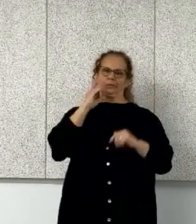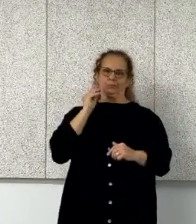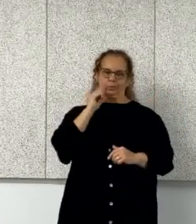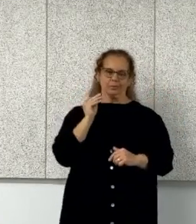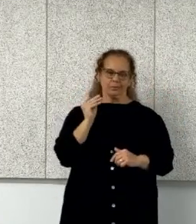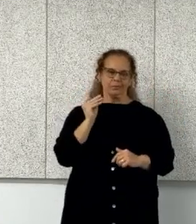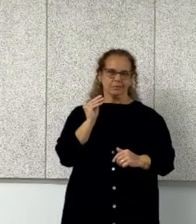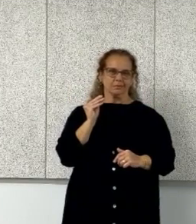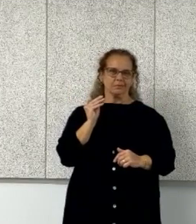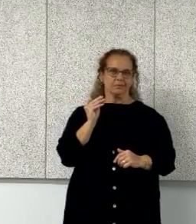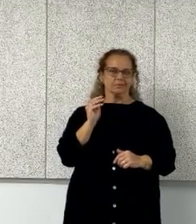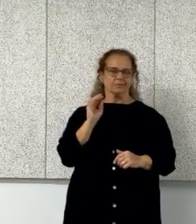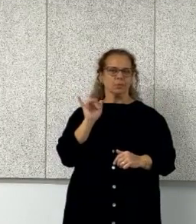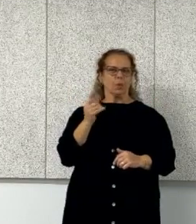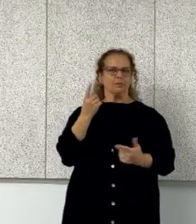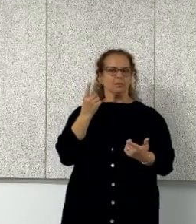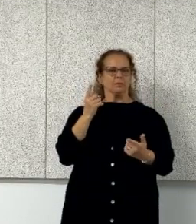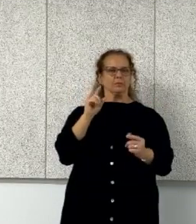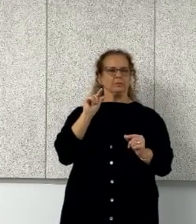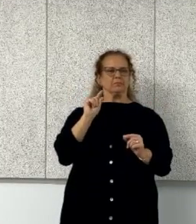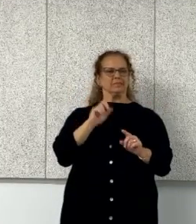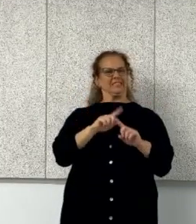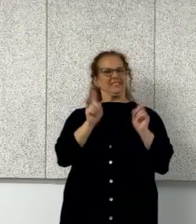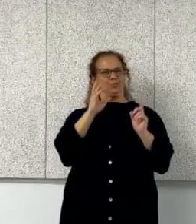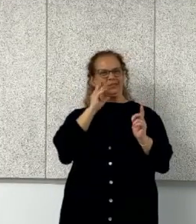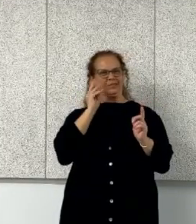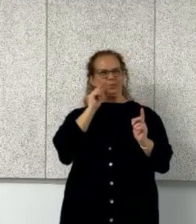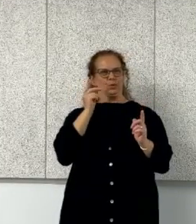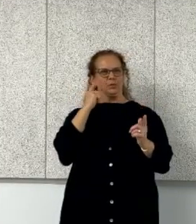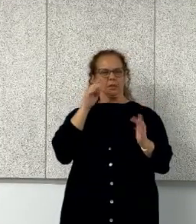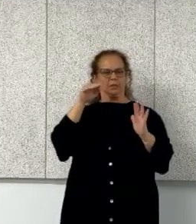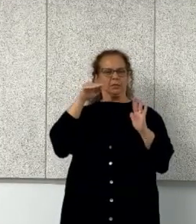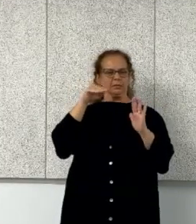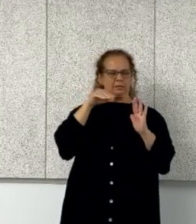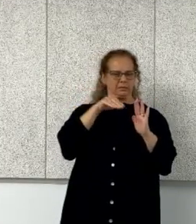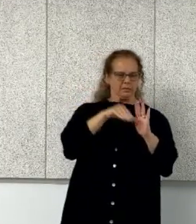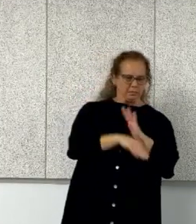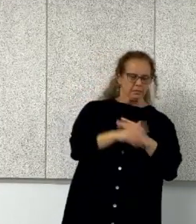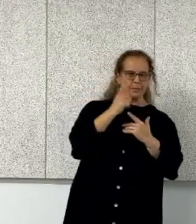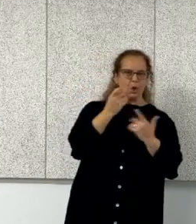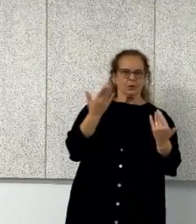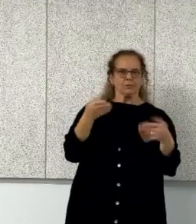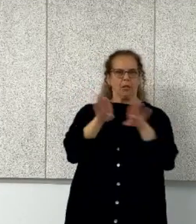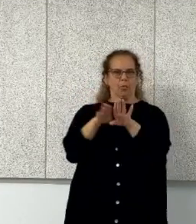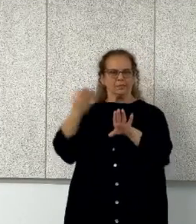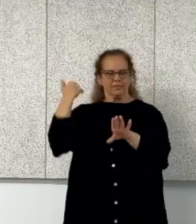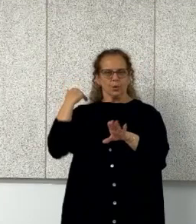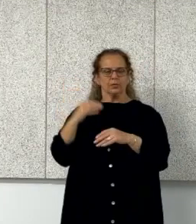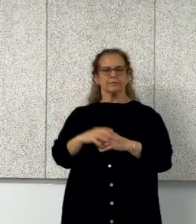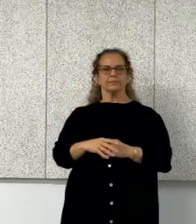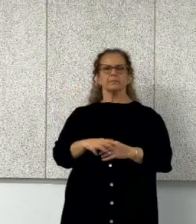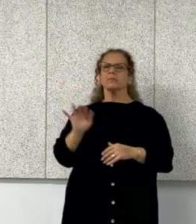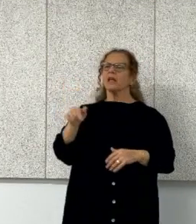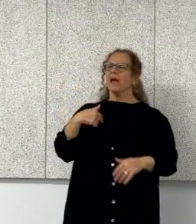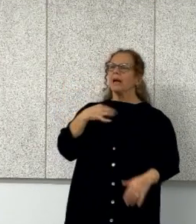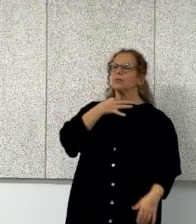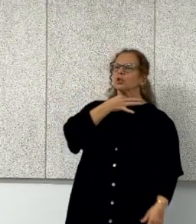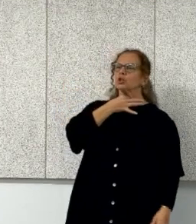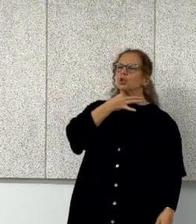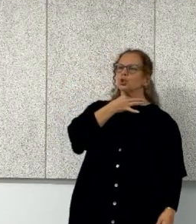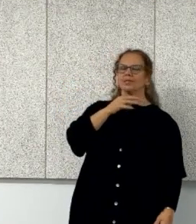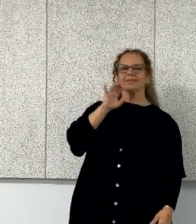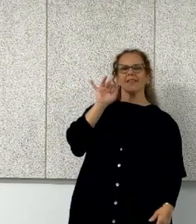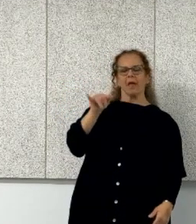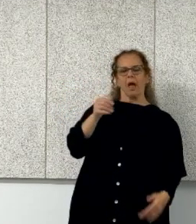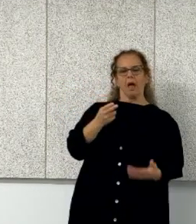it's just there's a downstream effect of all of the things we're seeing in terms of single tickets. Yeah, I am curious to know in like the subscription